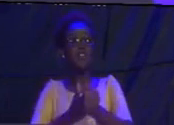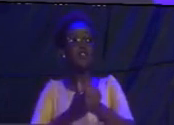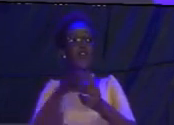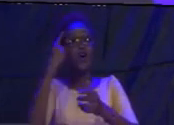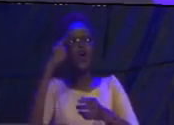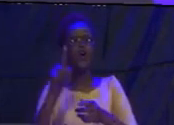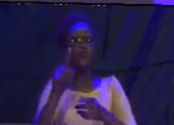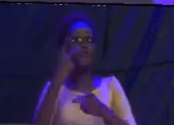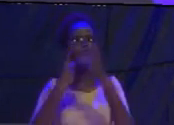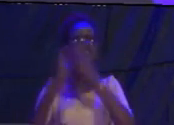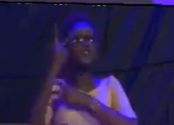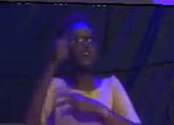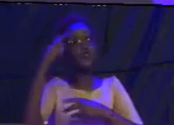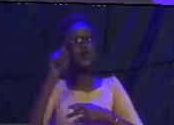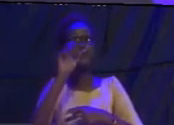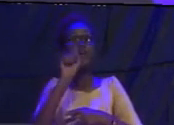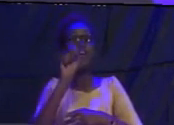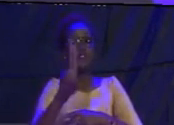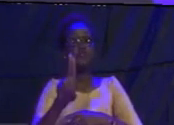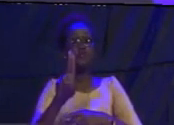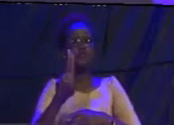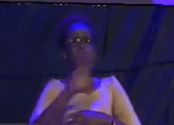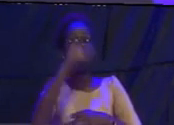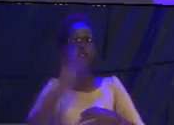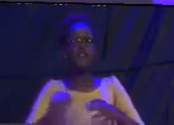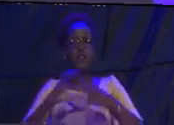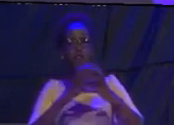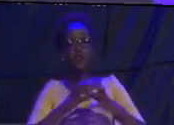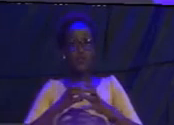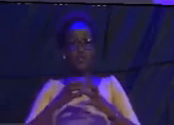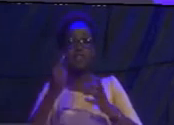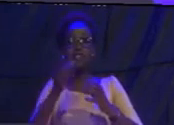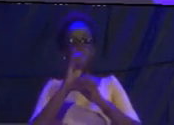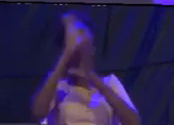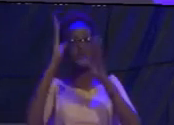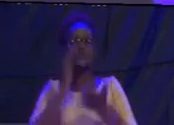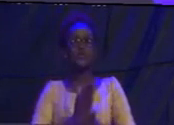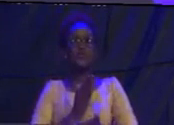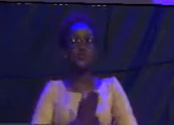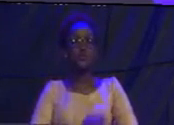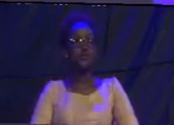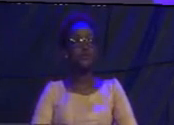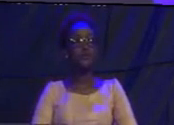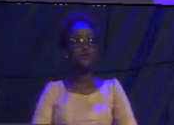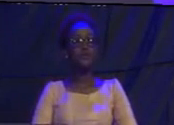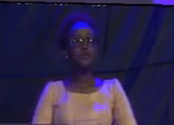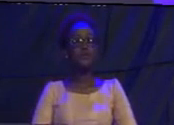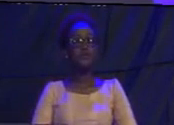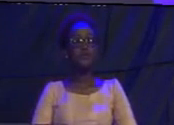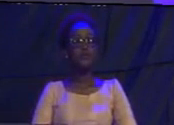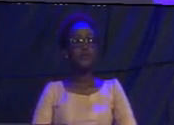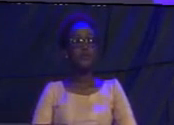2063 ikiri gitangaza cima. Now is this just by coincidence that it is our president here in Rwanda who has